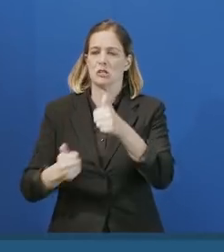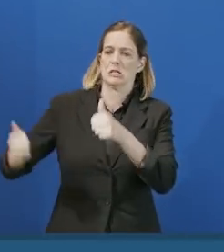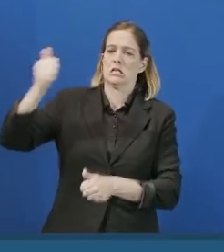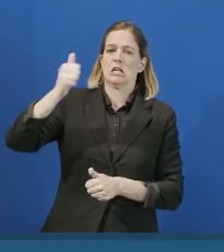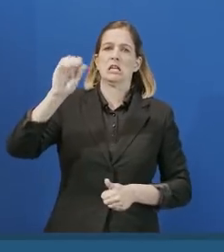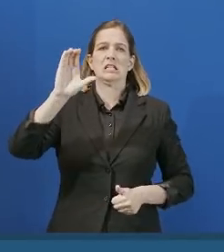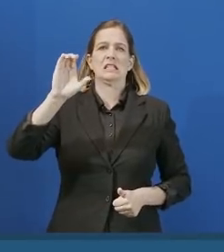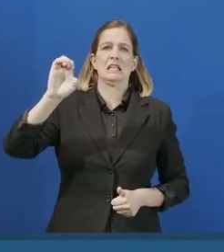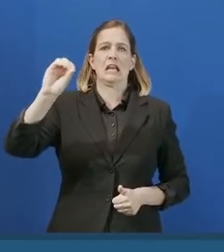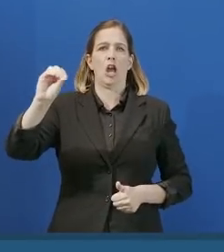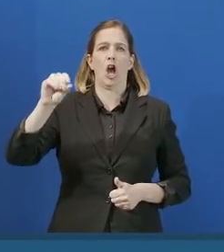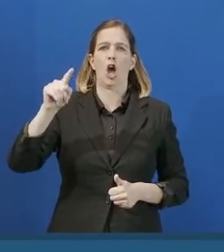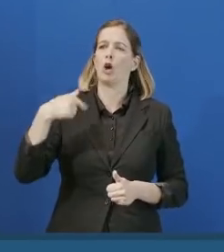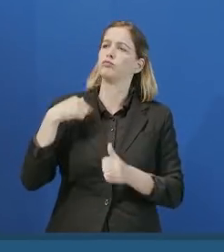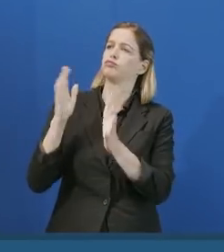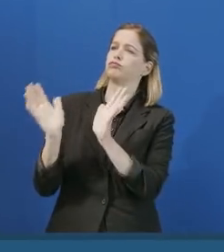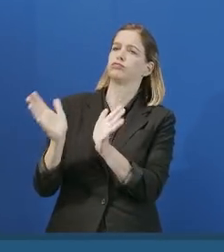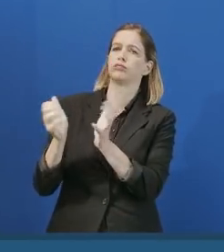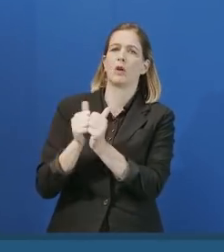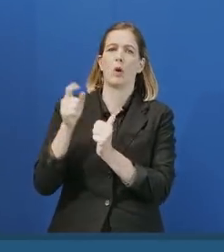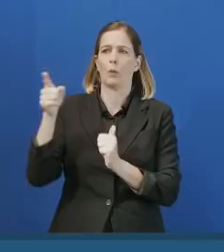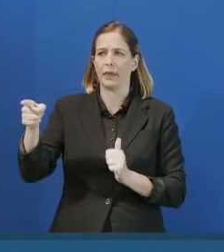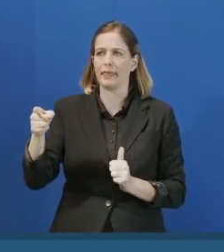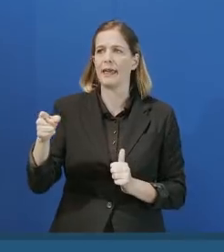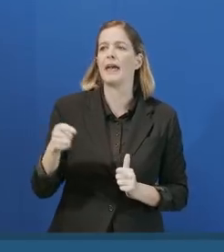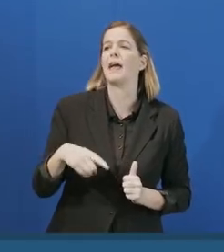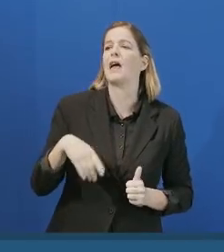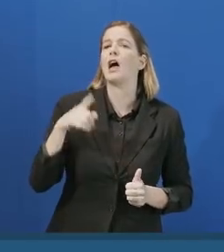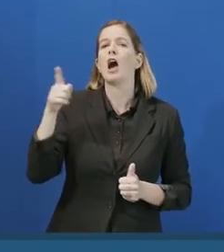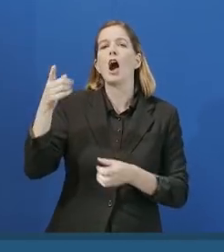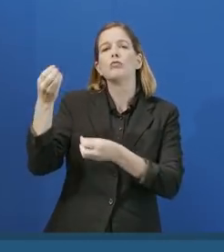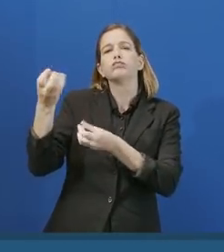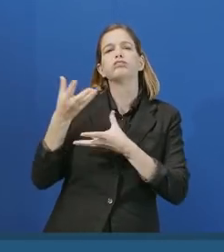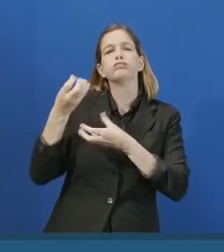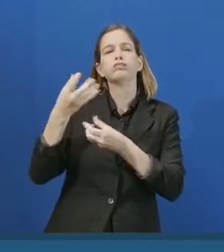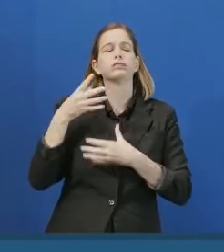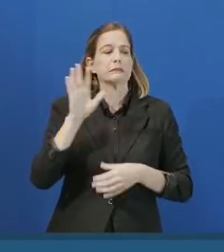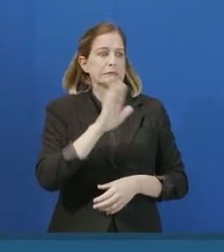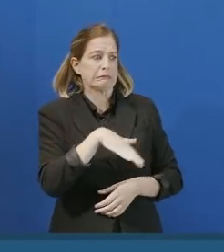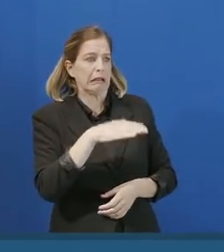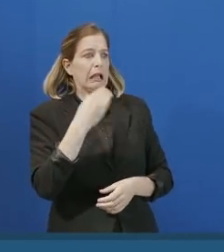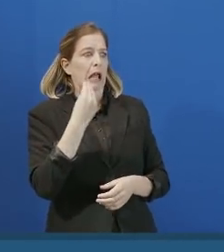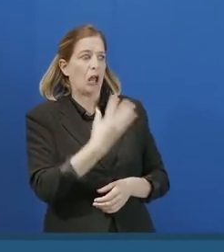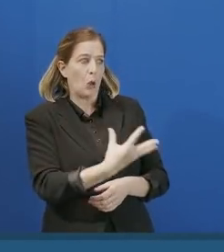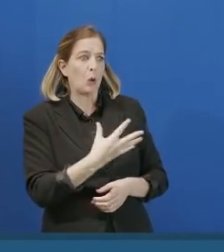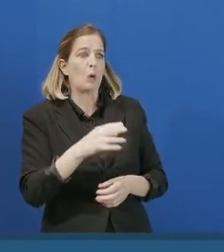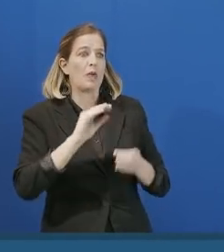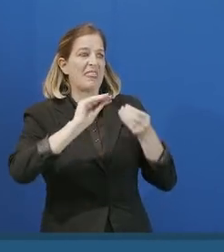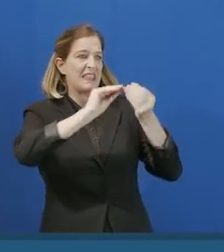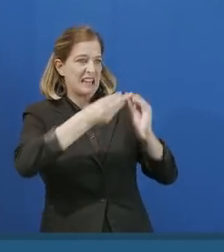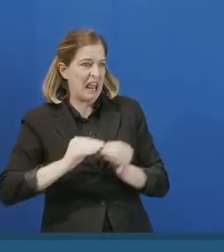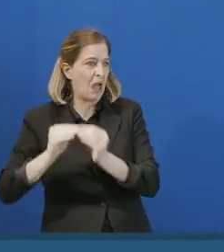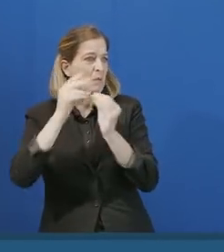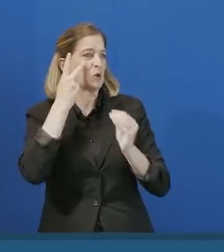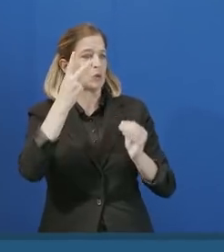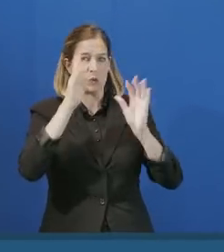he was sharing with me the numbers that they were seeing across the country and in Arizona. And he said to